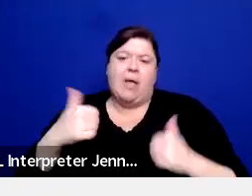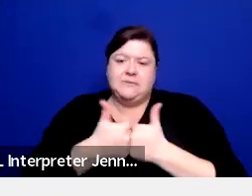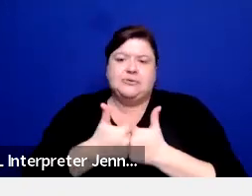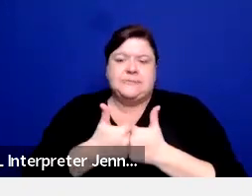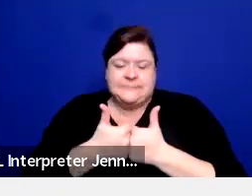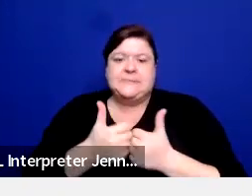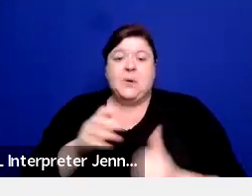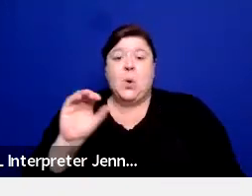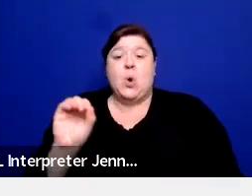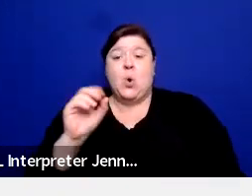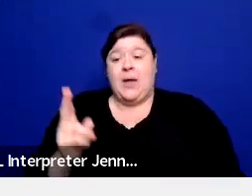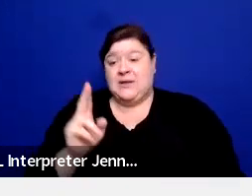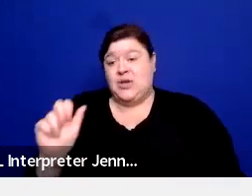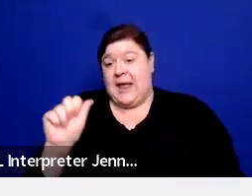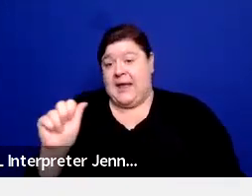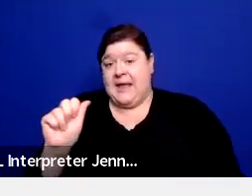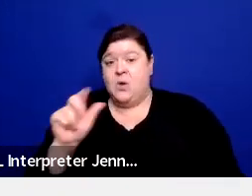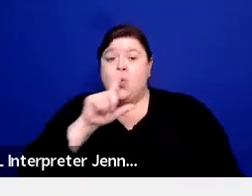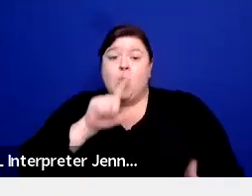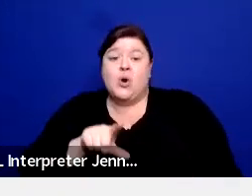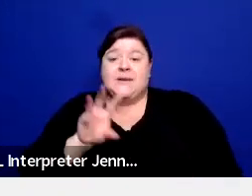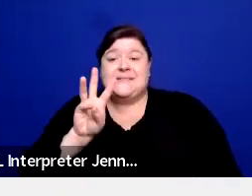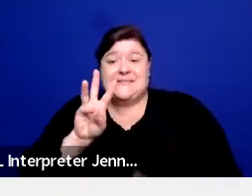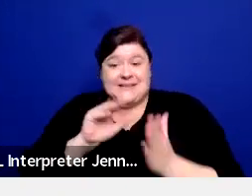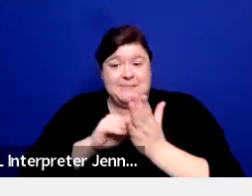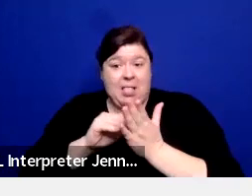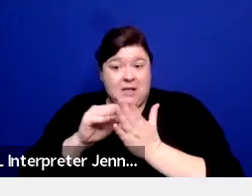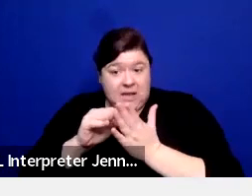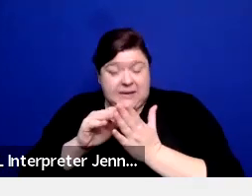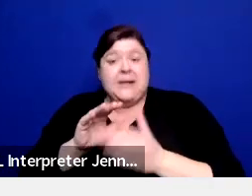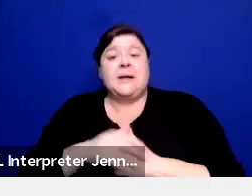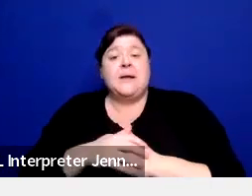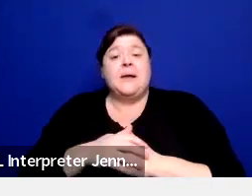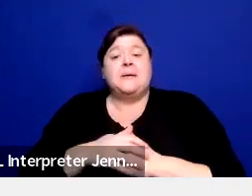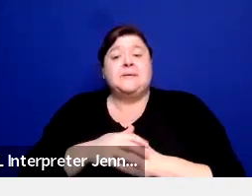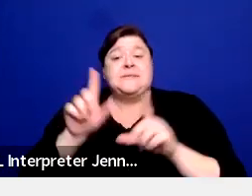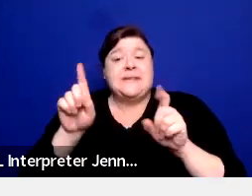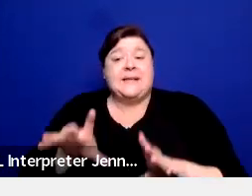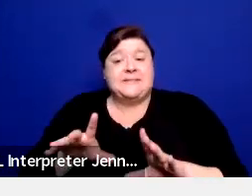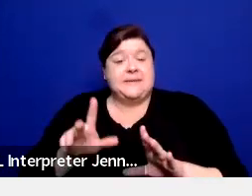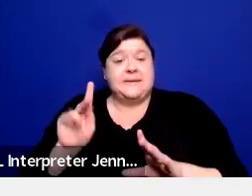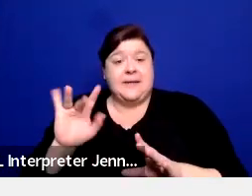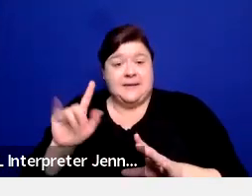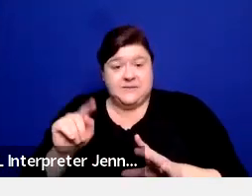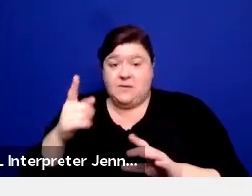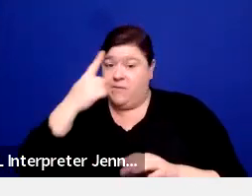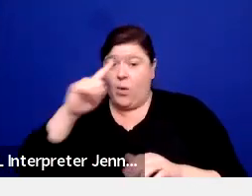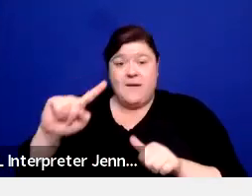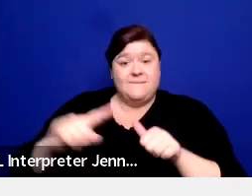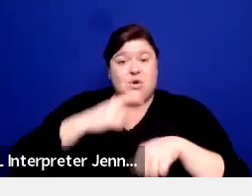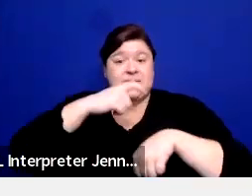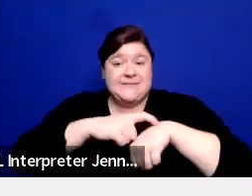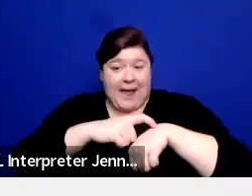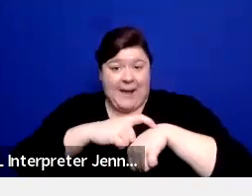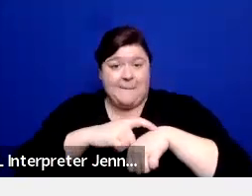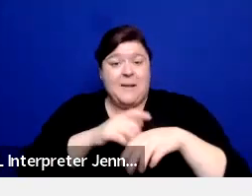So the Oregon Health Authority was able to order approximately 6 million COVID tests For the first time, they were able to set aside a limited